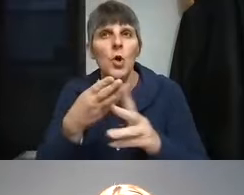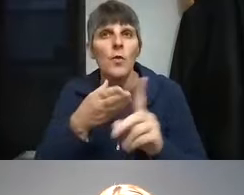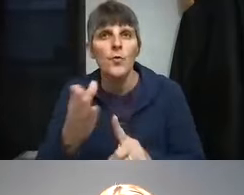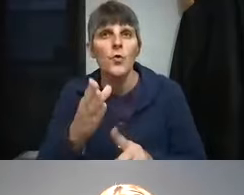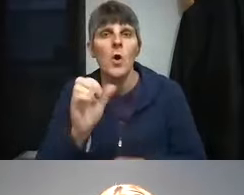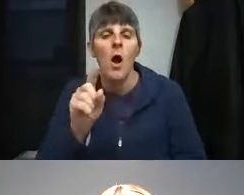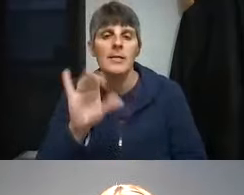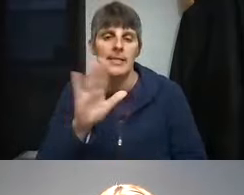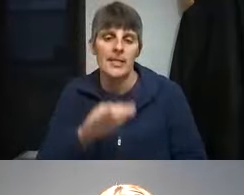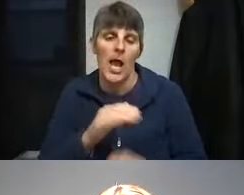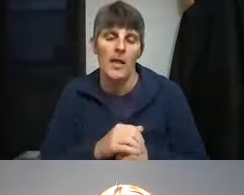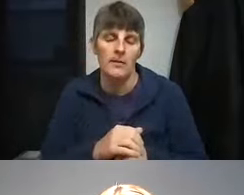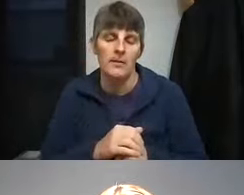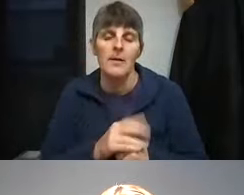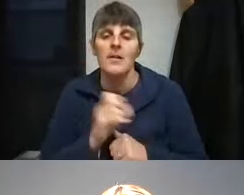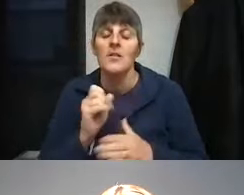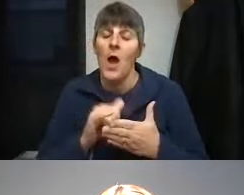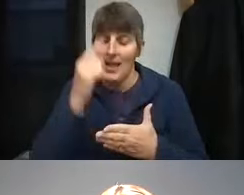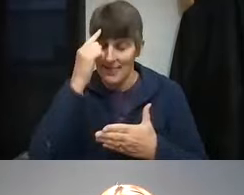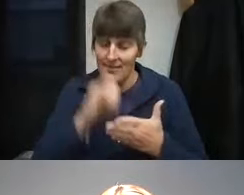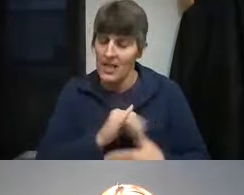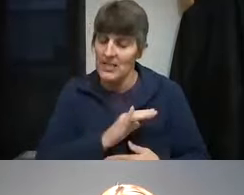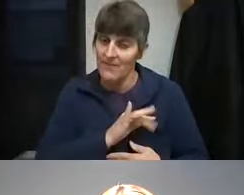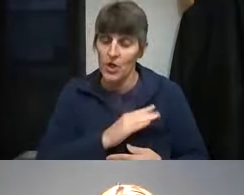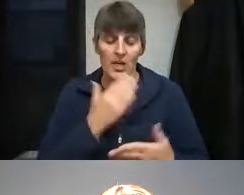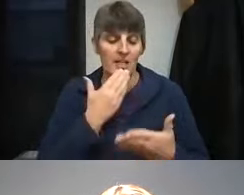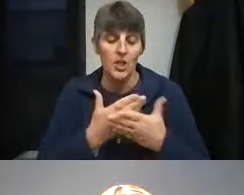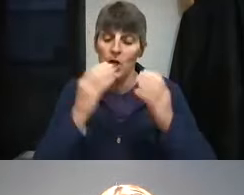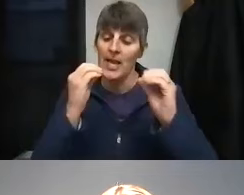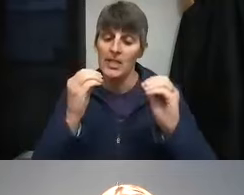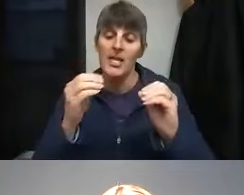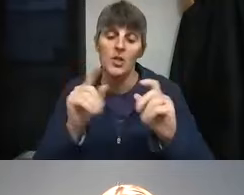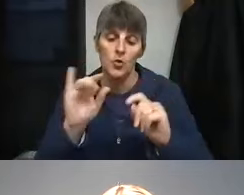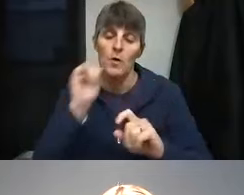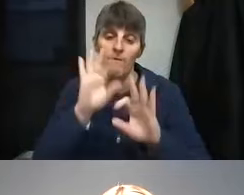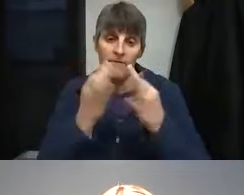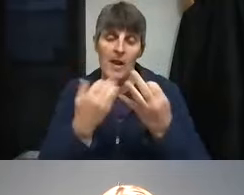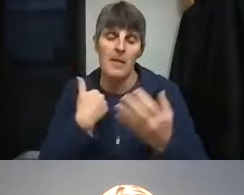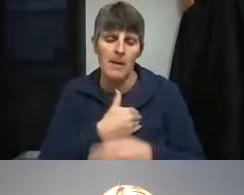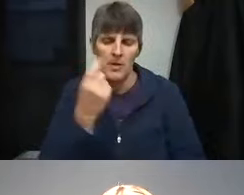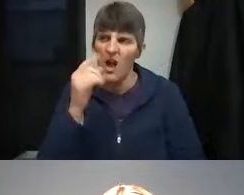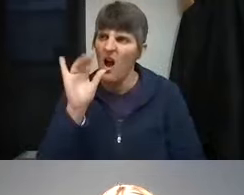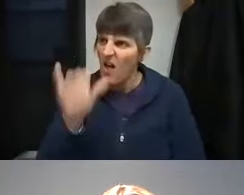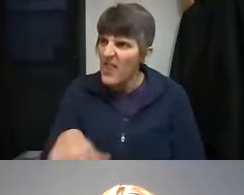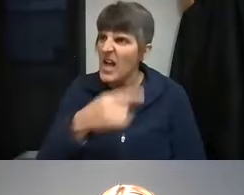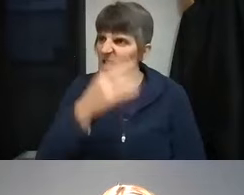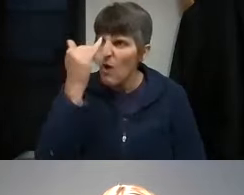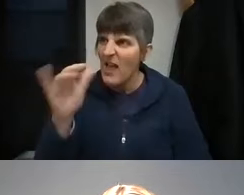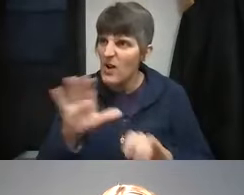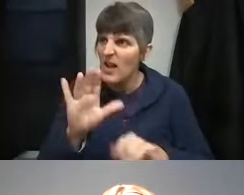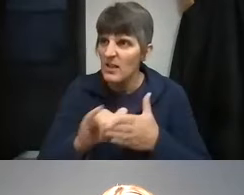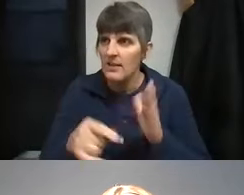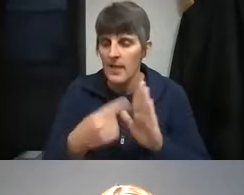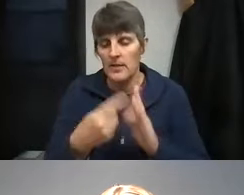child. So, and I think that's very good. It's very educational tool for family members to understand, hey, that's why they act like this